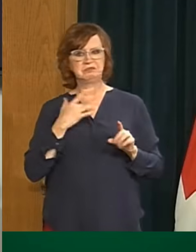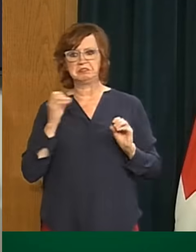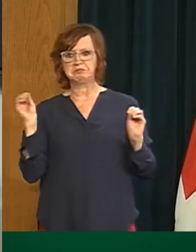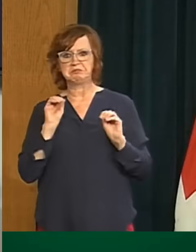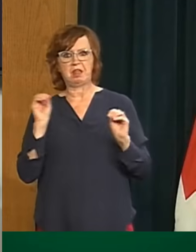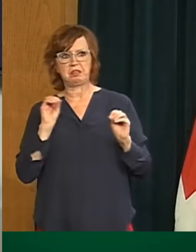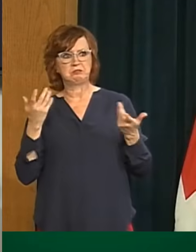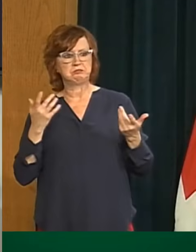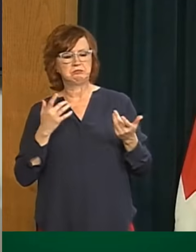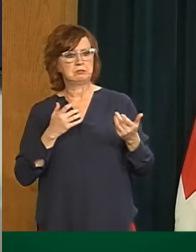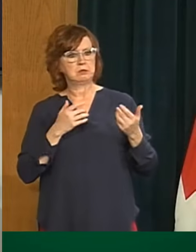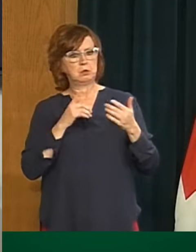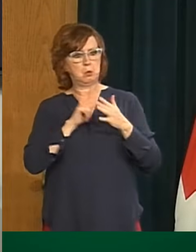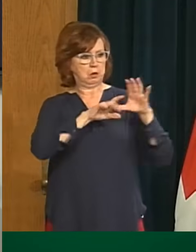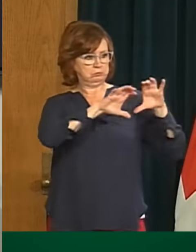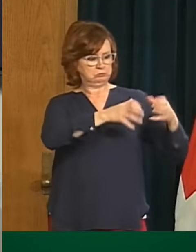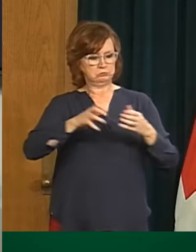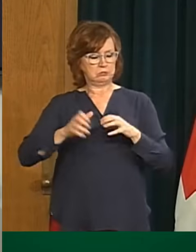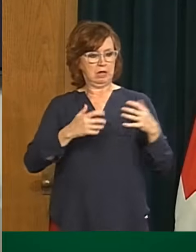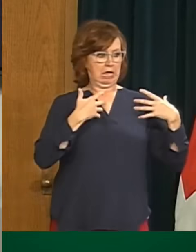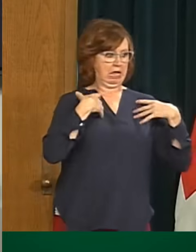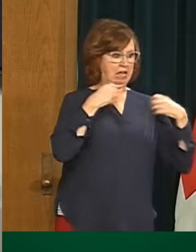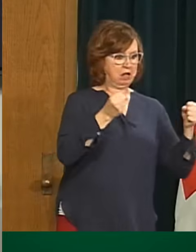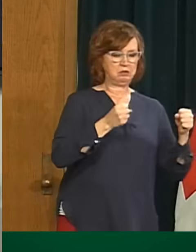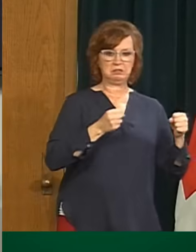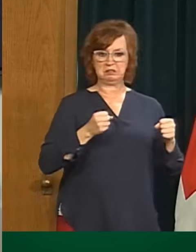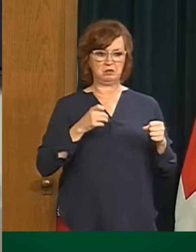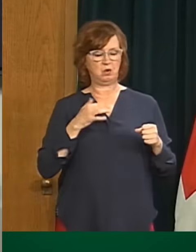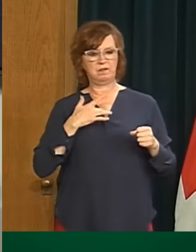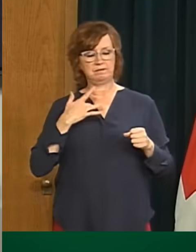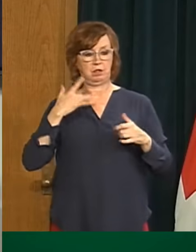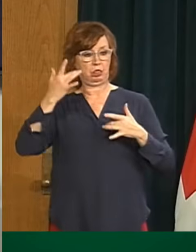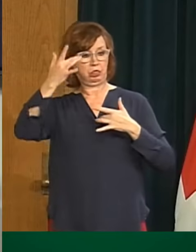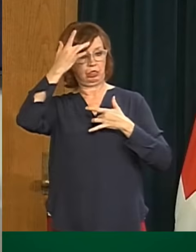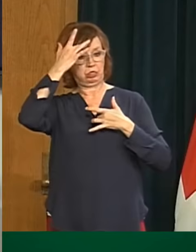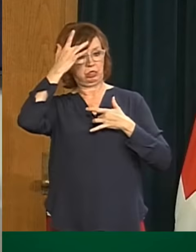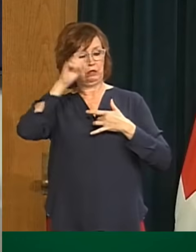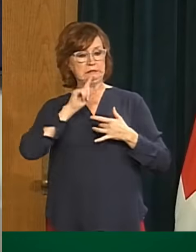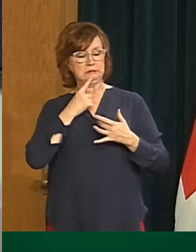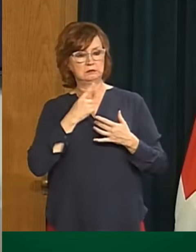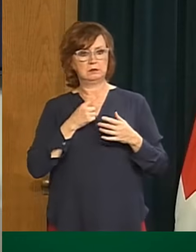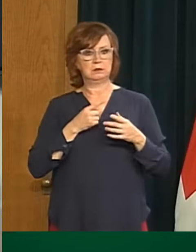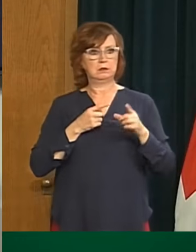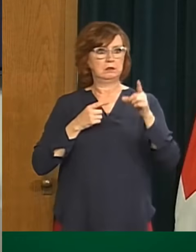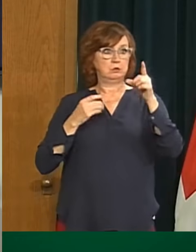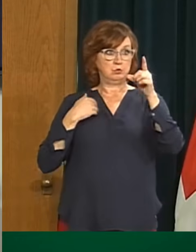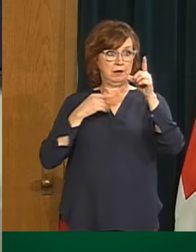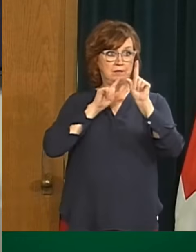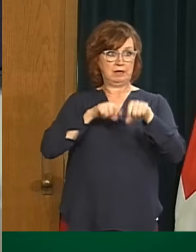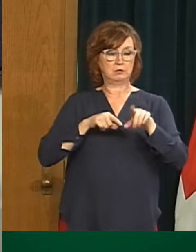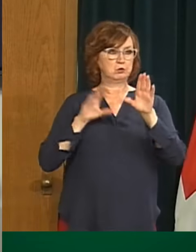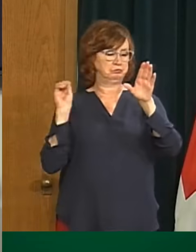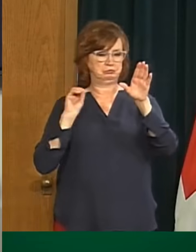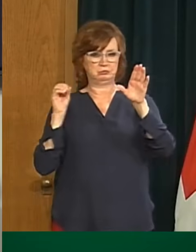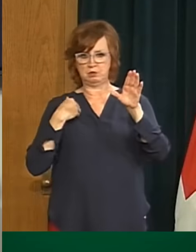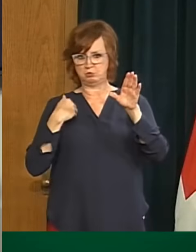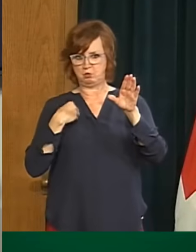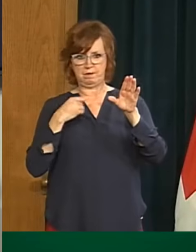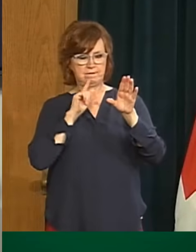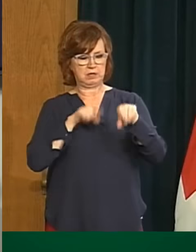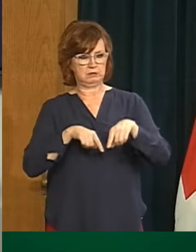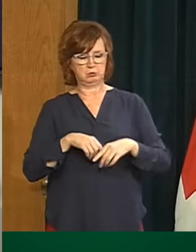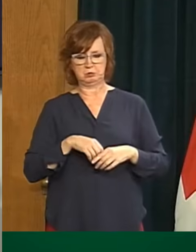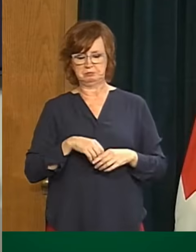Scott, would you have that information, or can I make some general comments? I don't have the breakdown with me. Yeah, no, I wouldn't have the breakdown